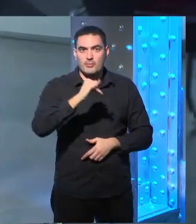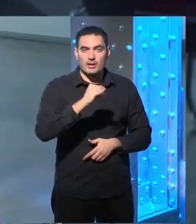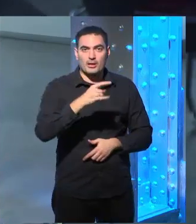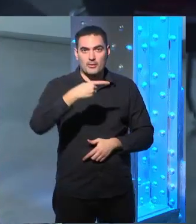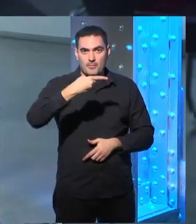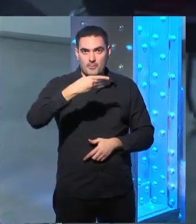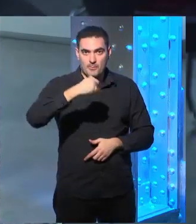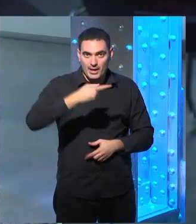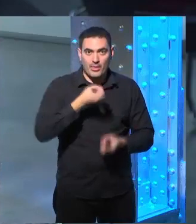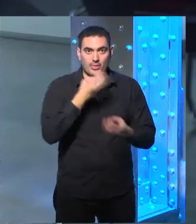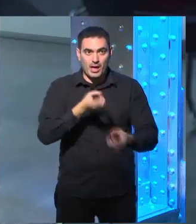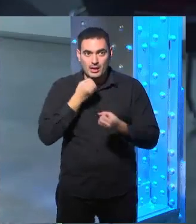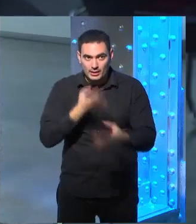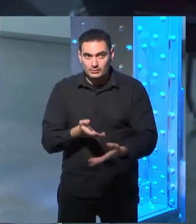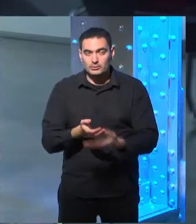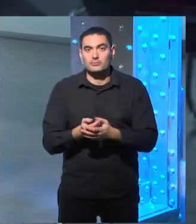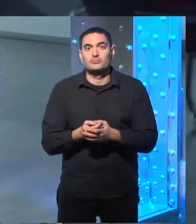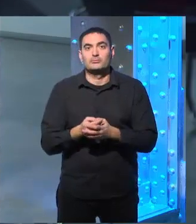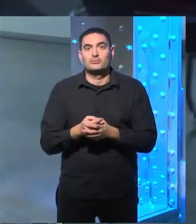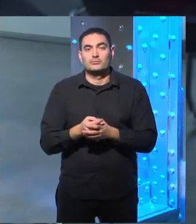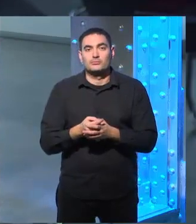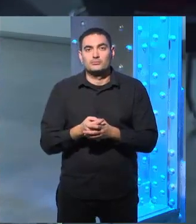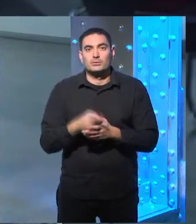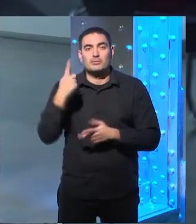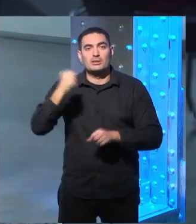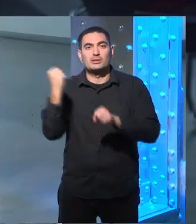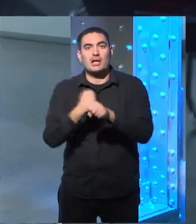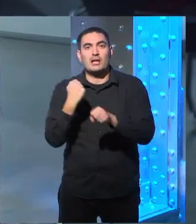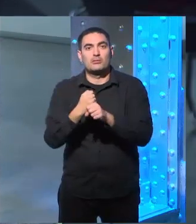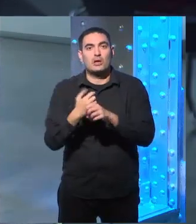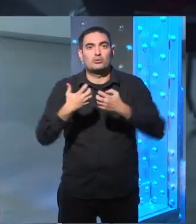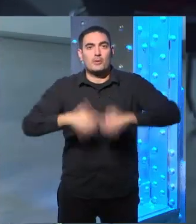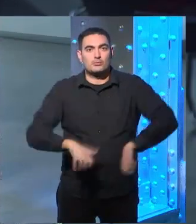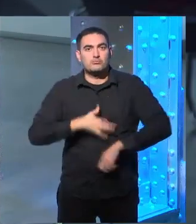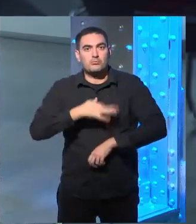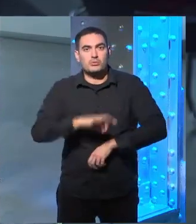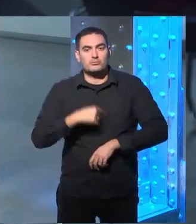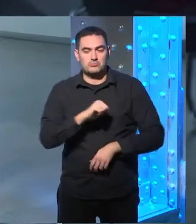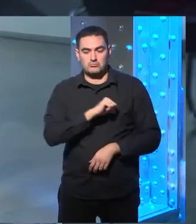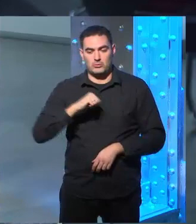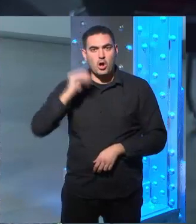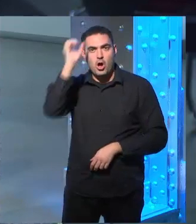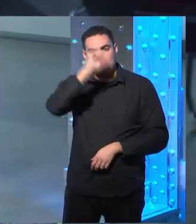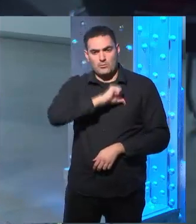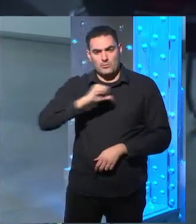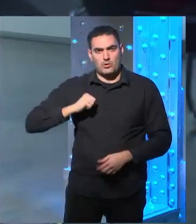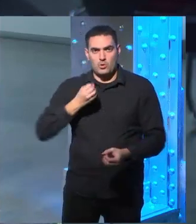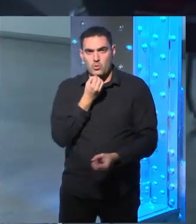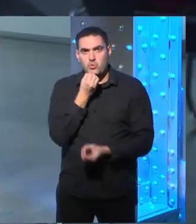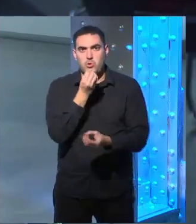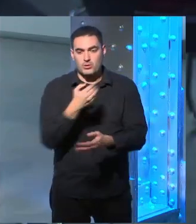data or Internet of Things. Let's see in the short term whether those are also